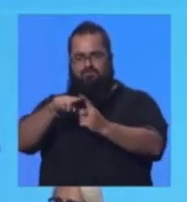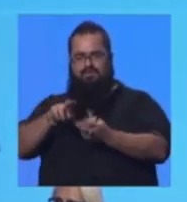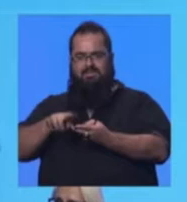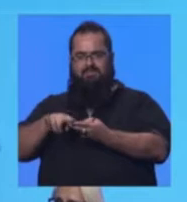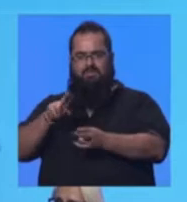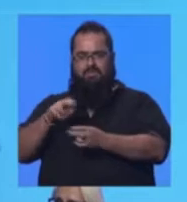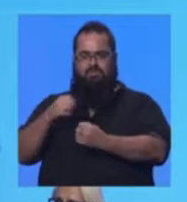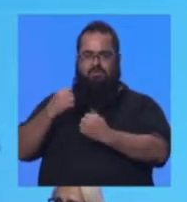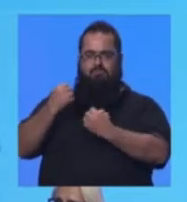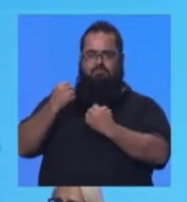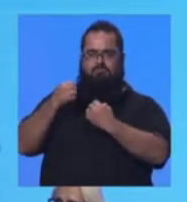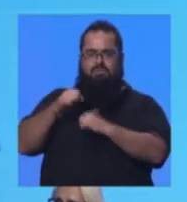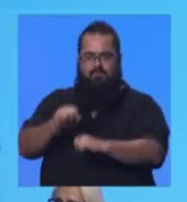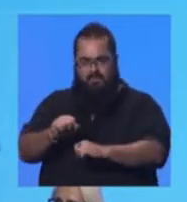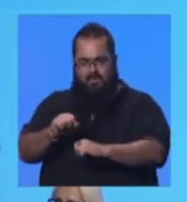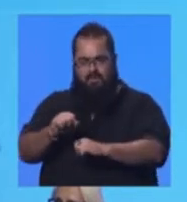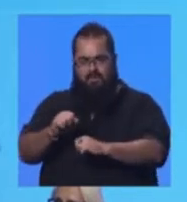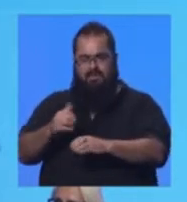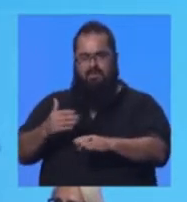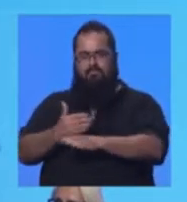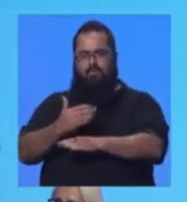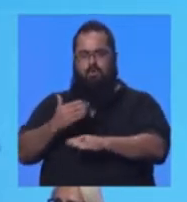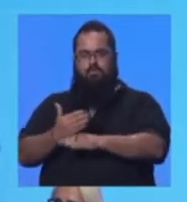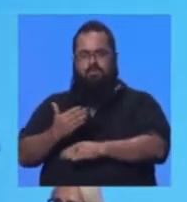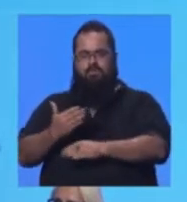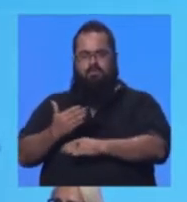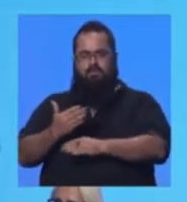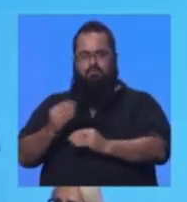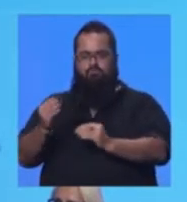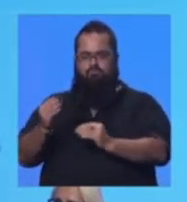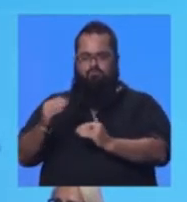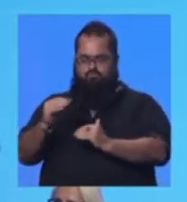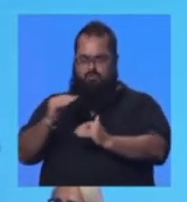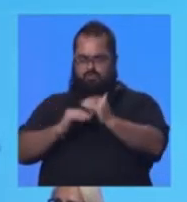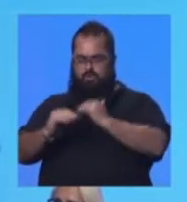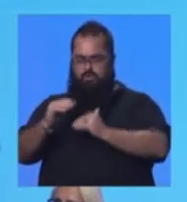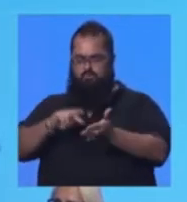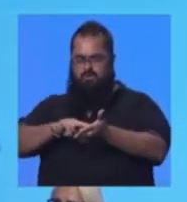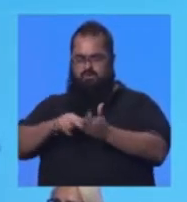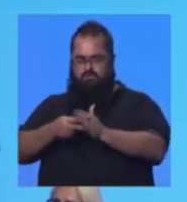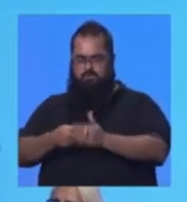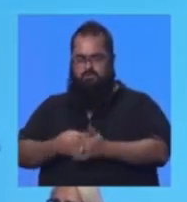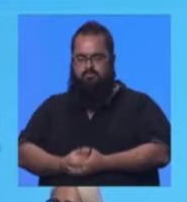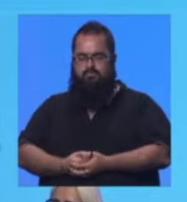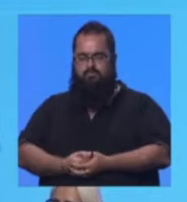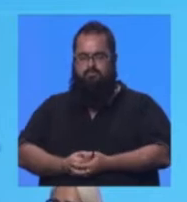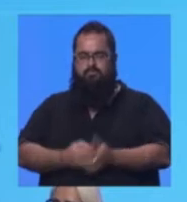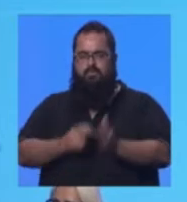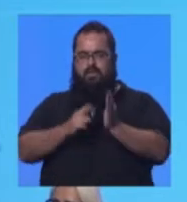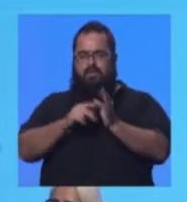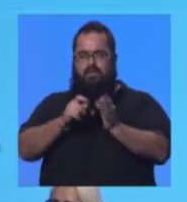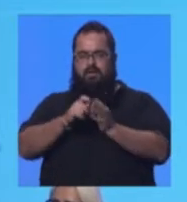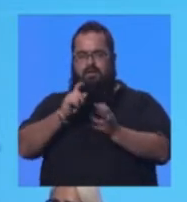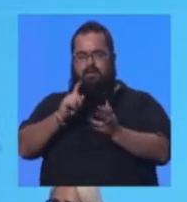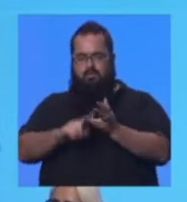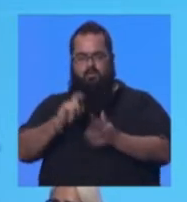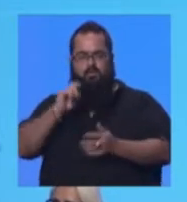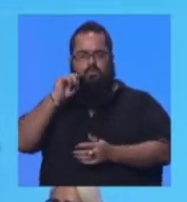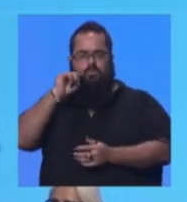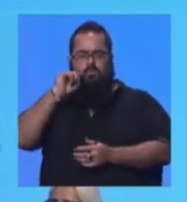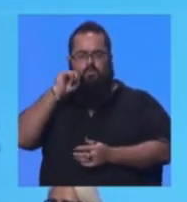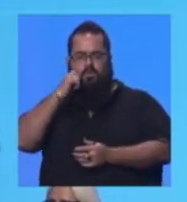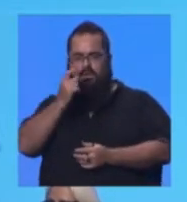buffer employment ratio, as a buffer stock. NAIBER would enable a voluntary,